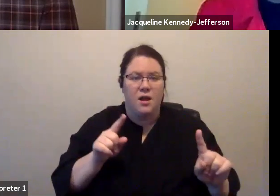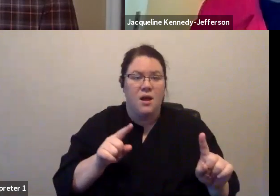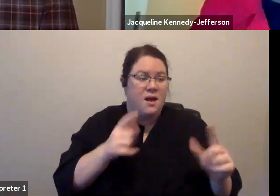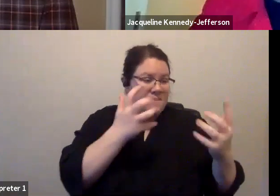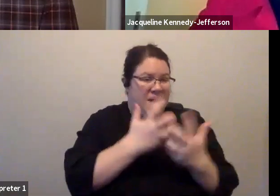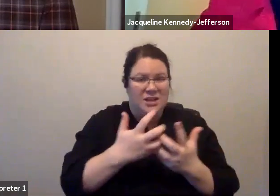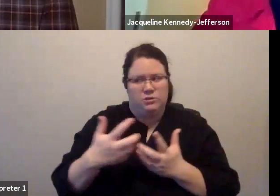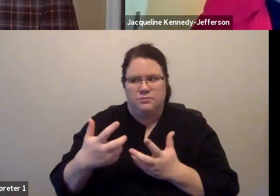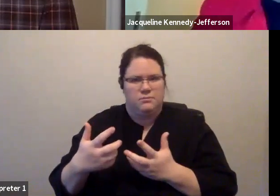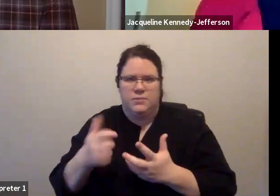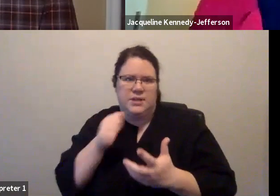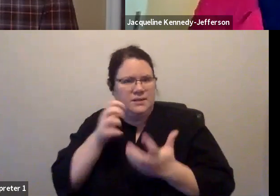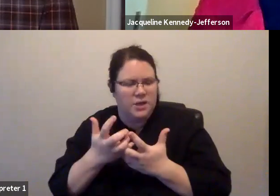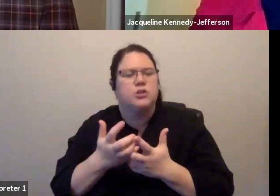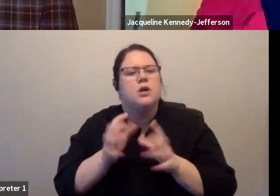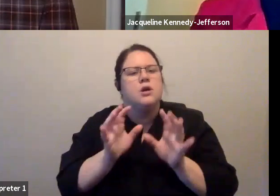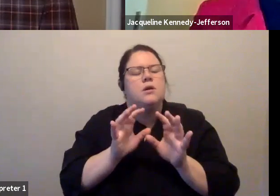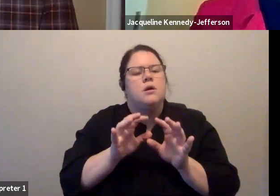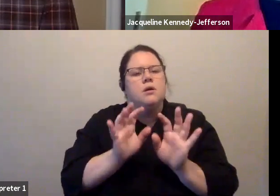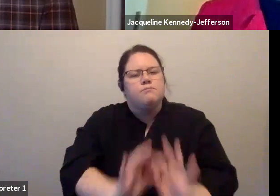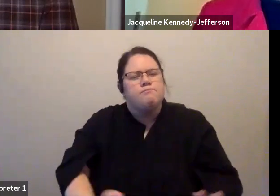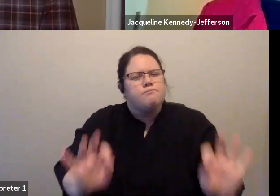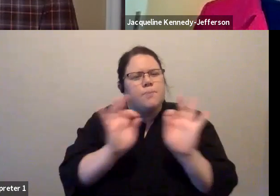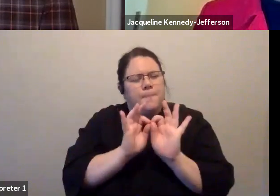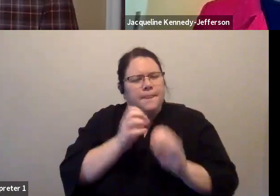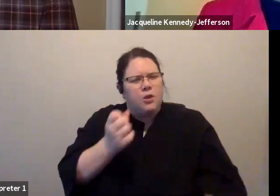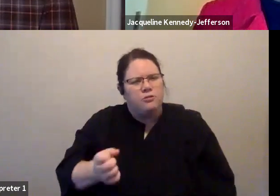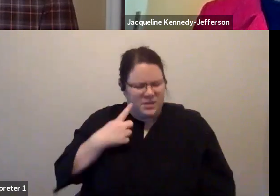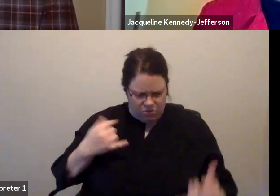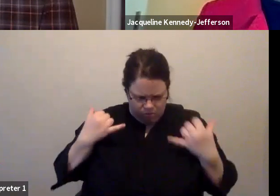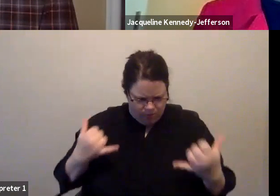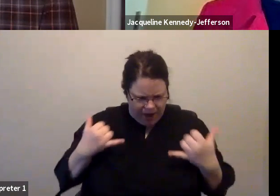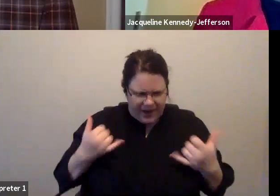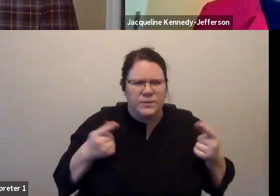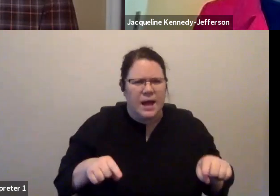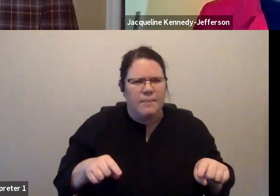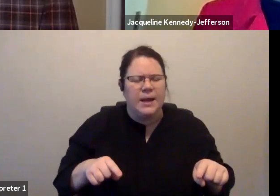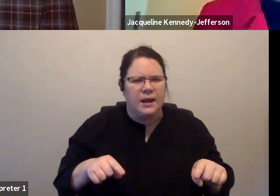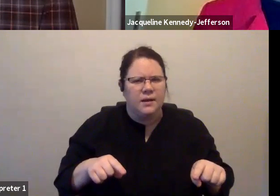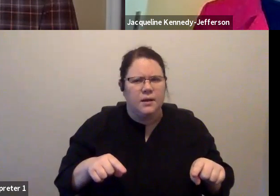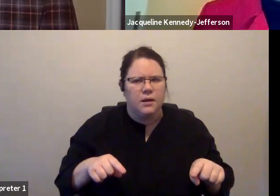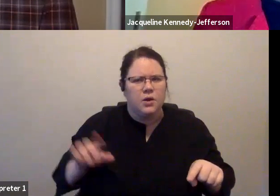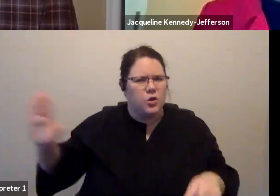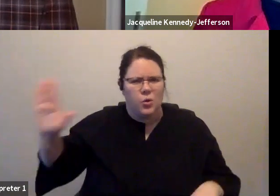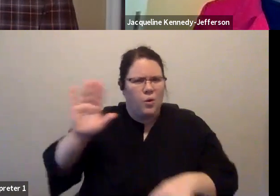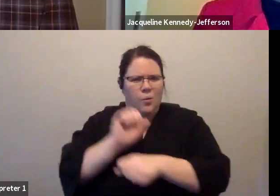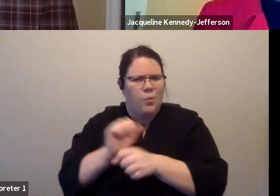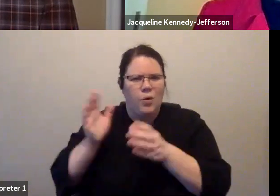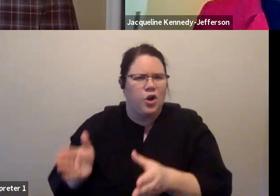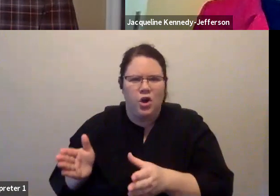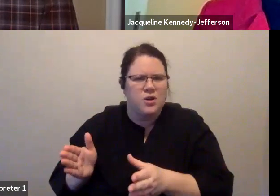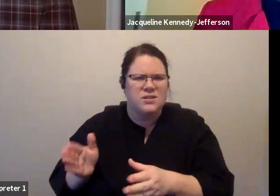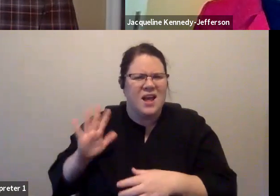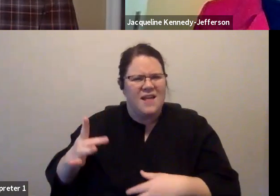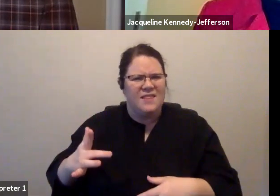this continuum. But I think it's important to understand like what's going on right now is what's going on right now. but your employees are not going to turn off their feelings or their